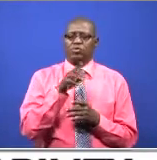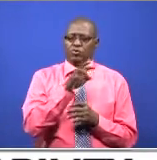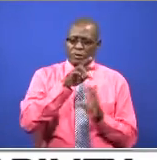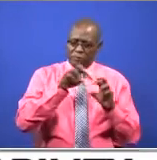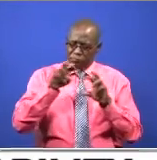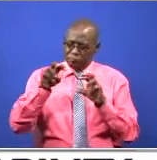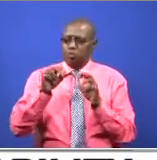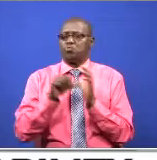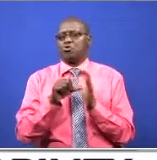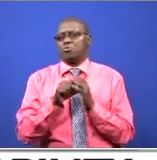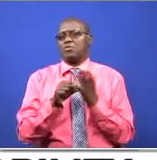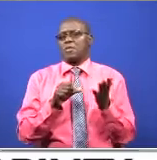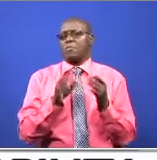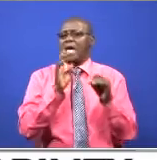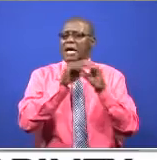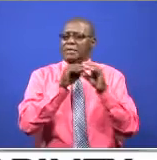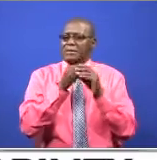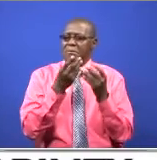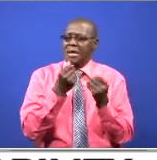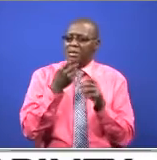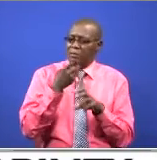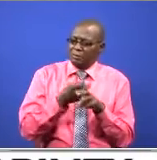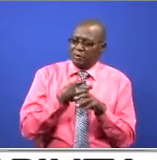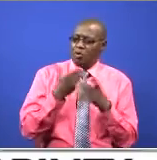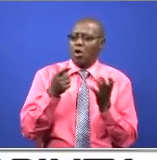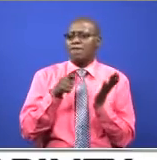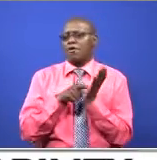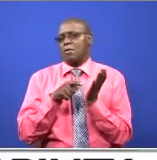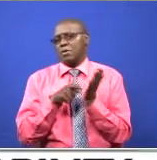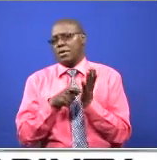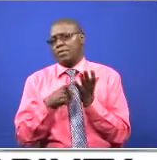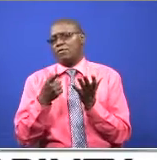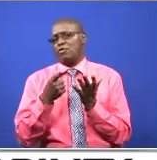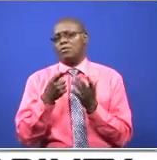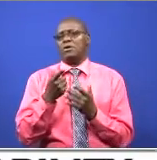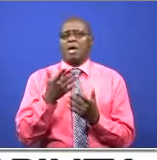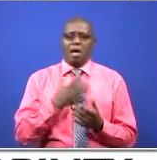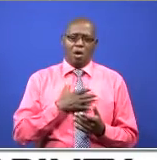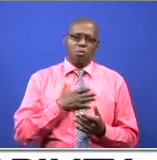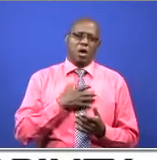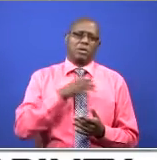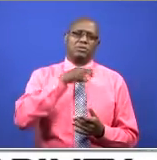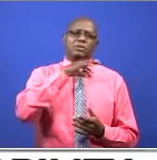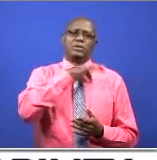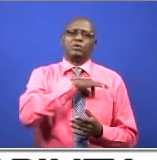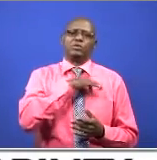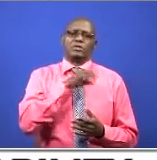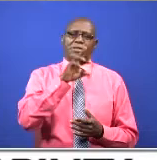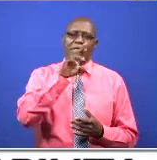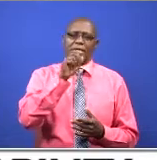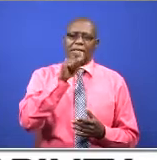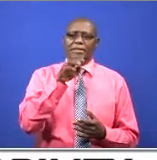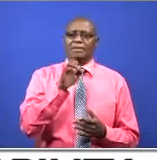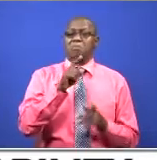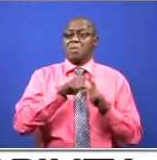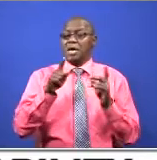either in access of money or even the affordability of our interest rates. But there are so many circles. At HISOP, we